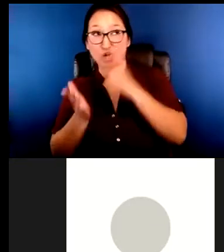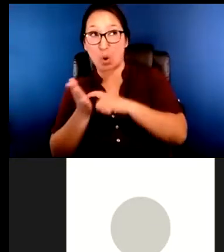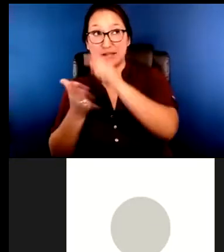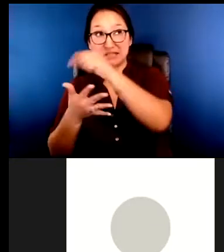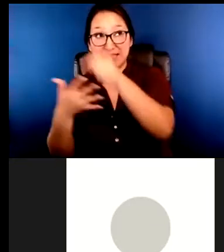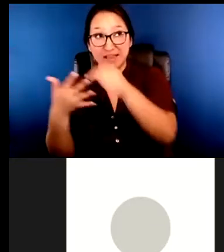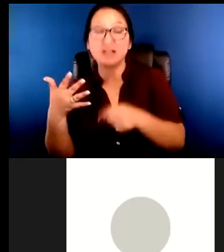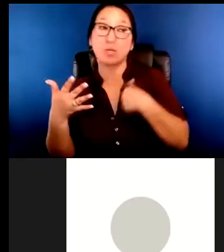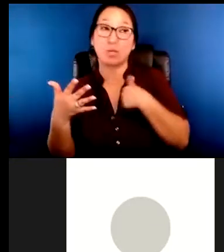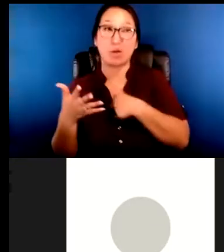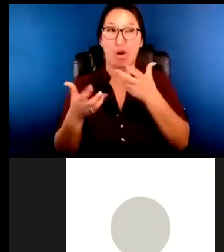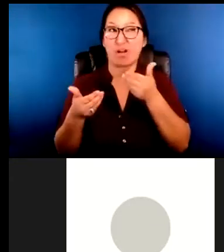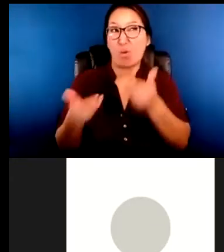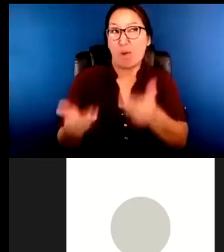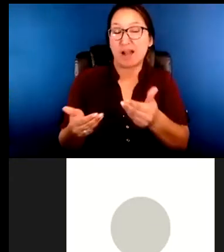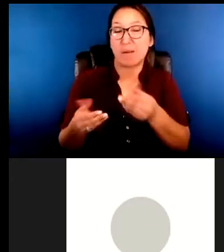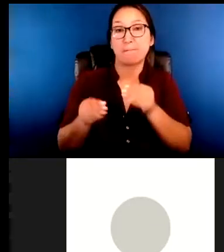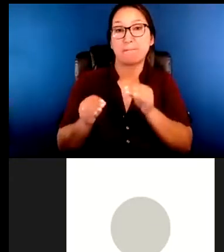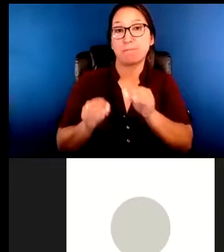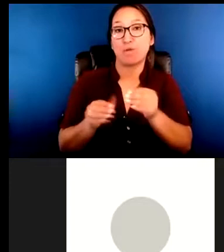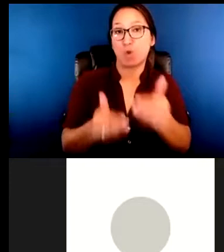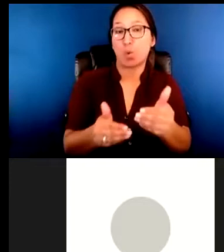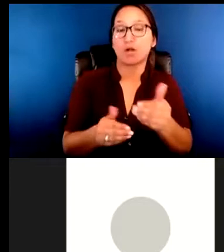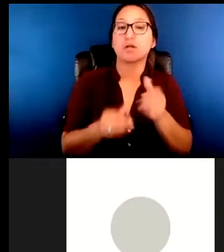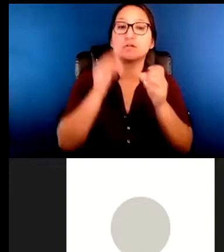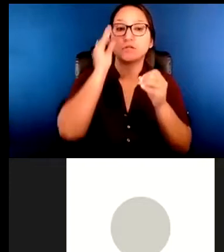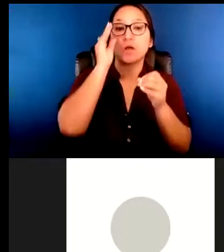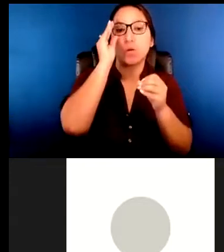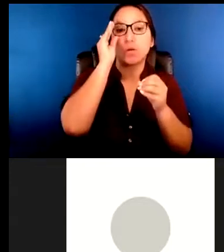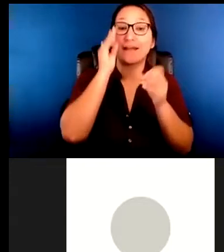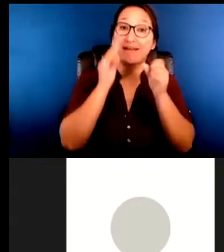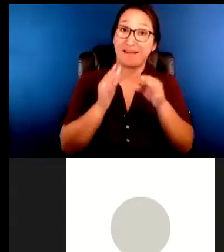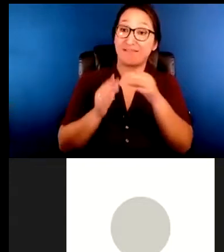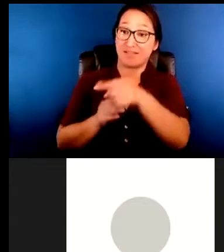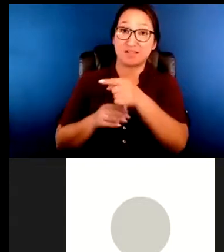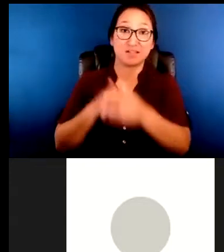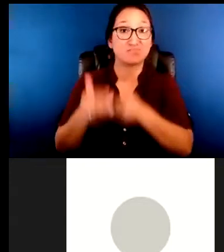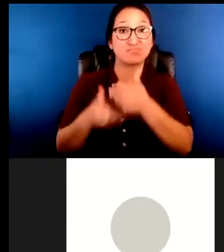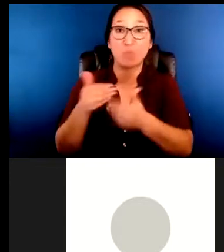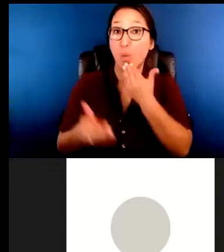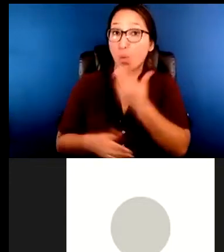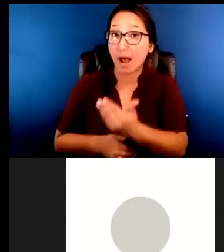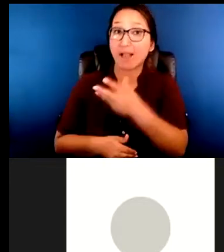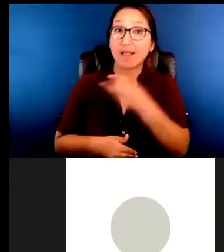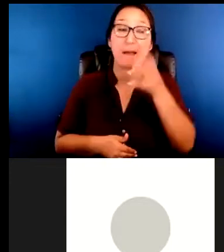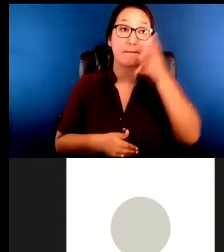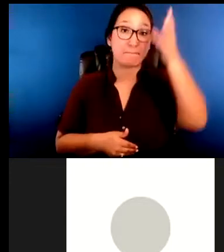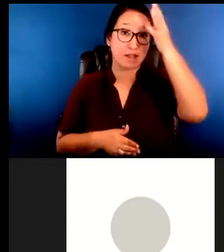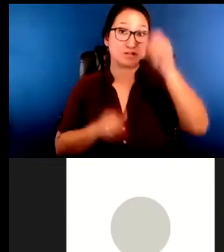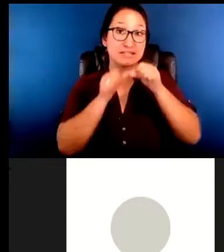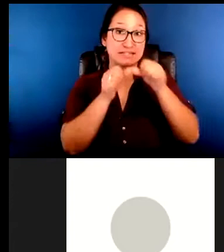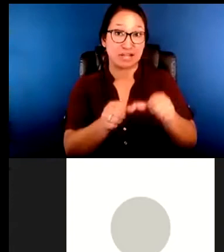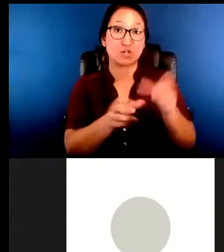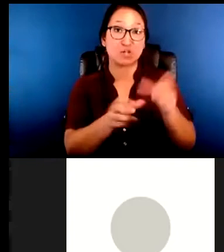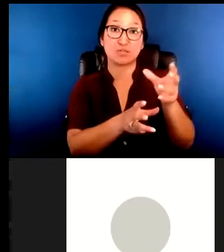not introduced it to other teams, but the future would be if this continues to go well and parents continue to get the feedback after we send